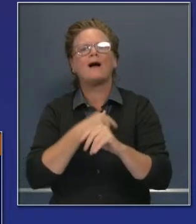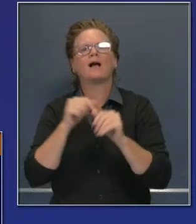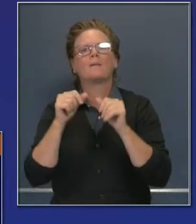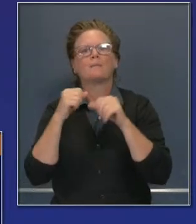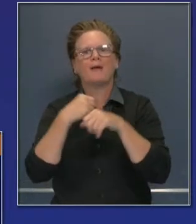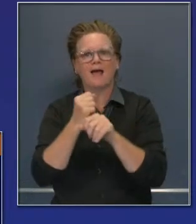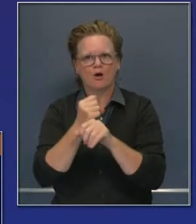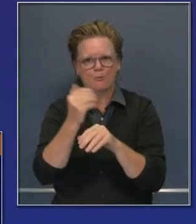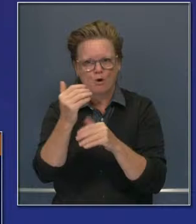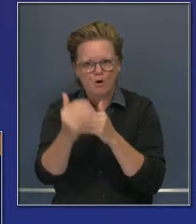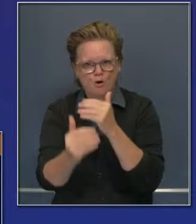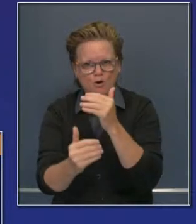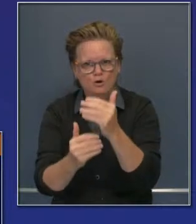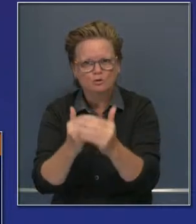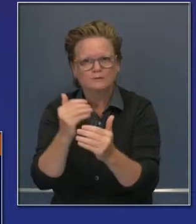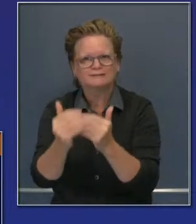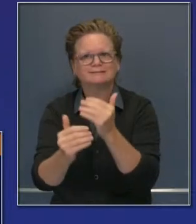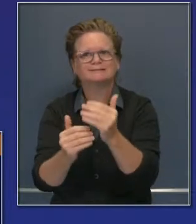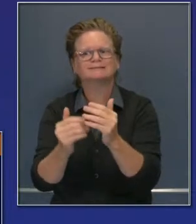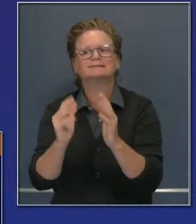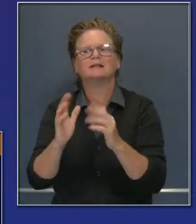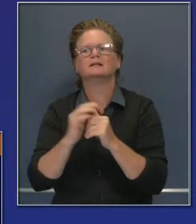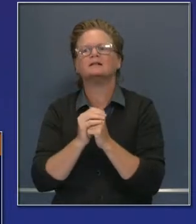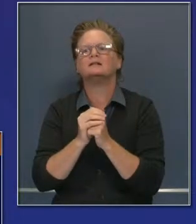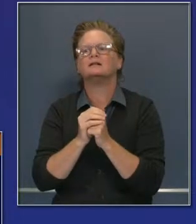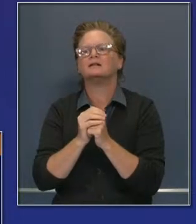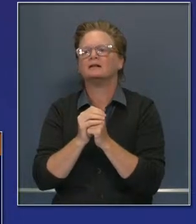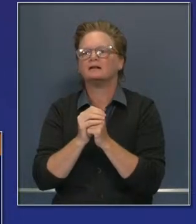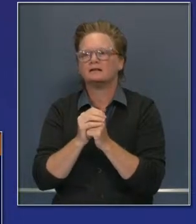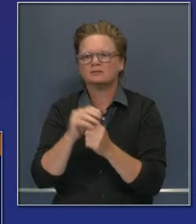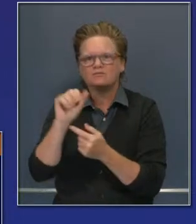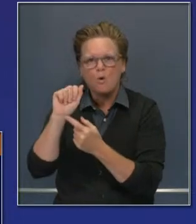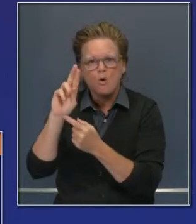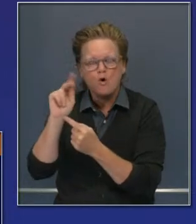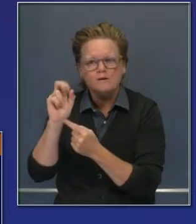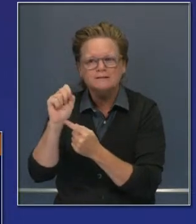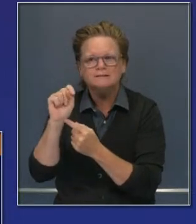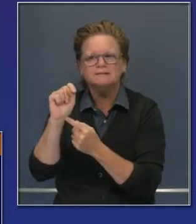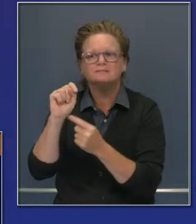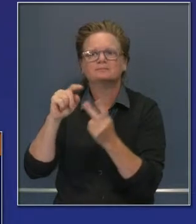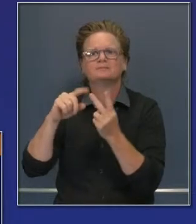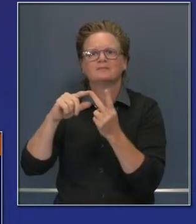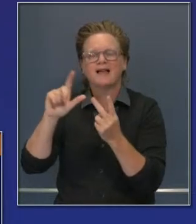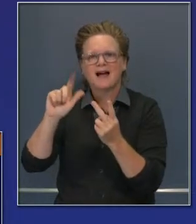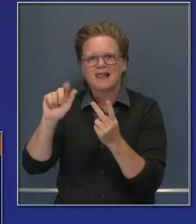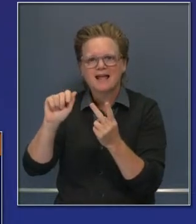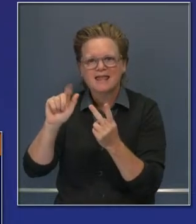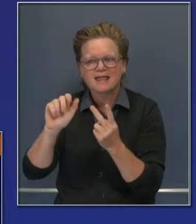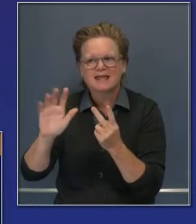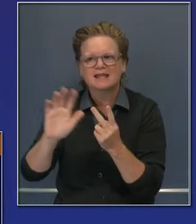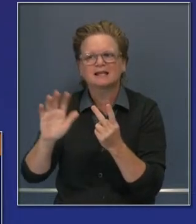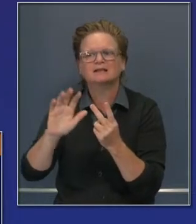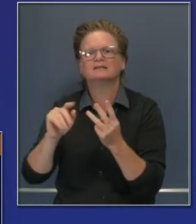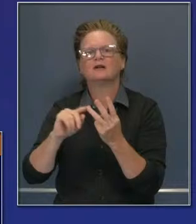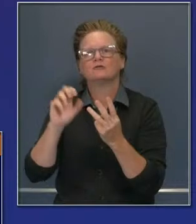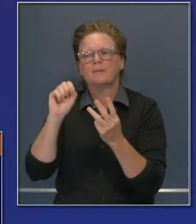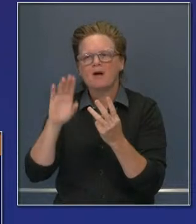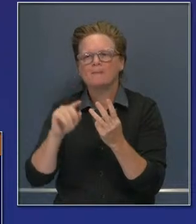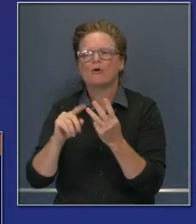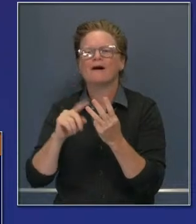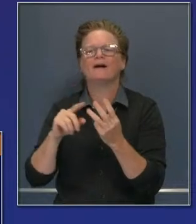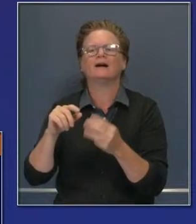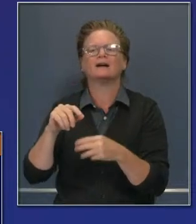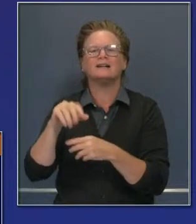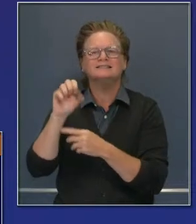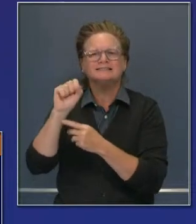LNU complex, the SCU complex, where we're seeing real containment on that CZU complex as well out